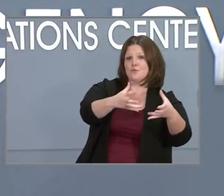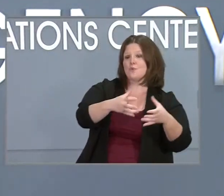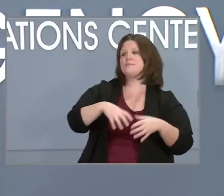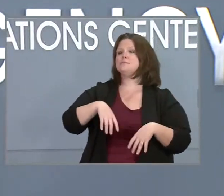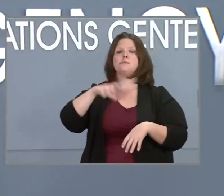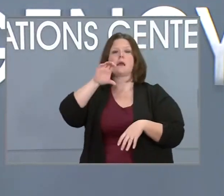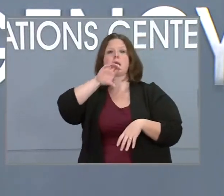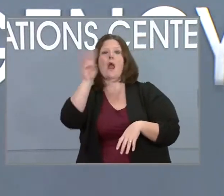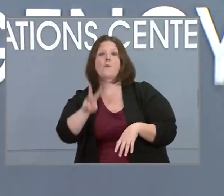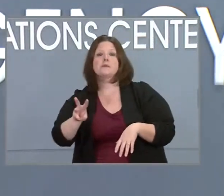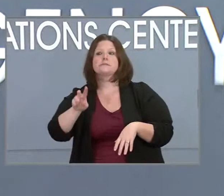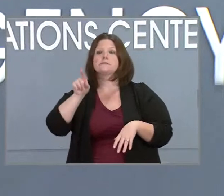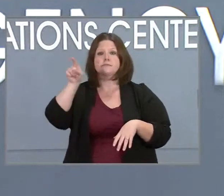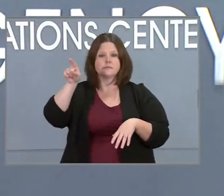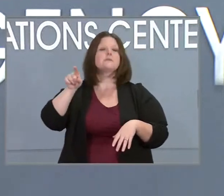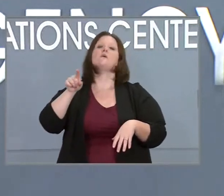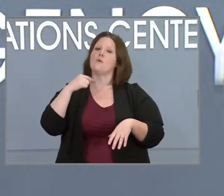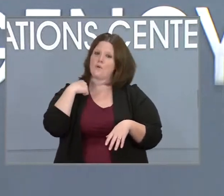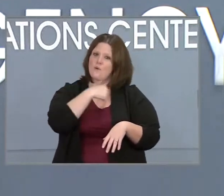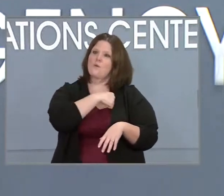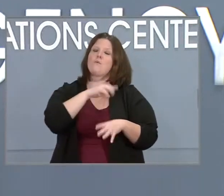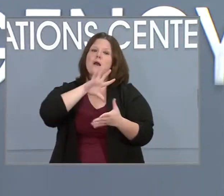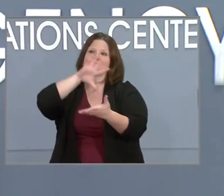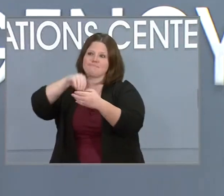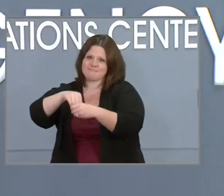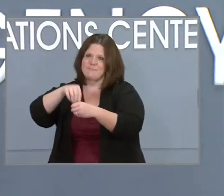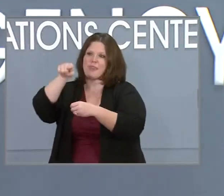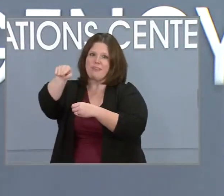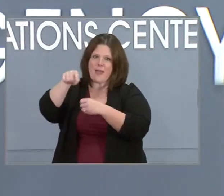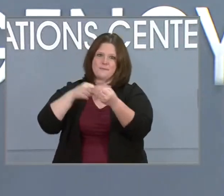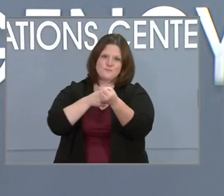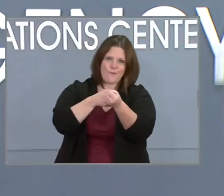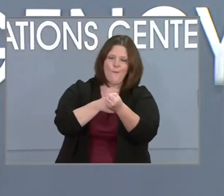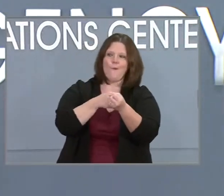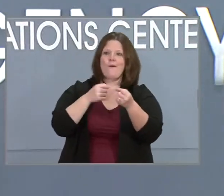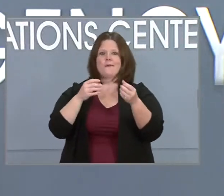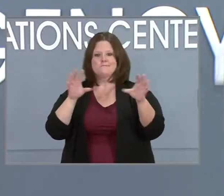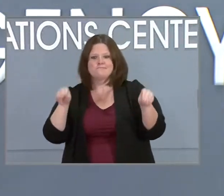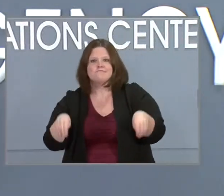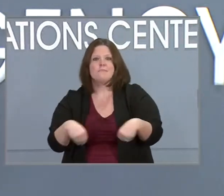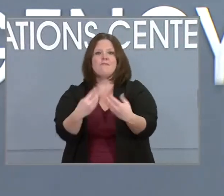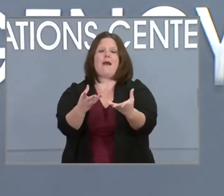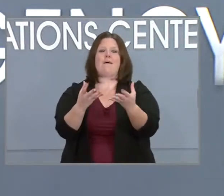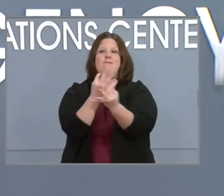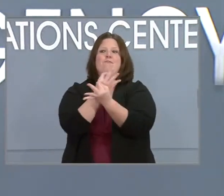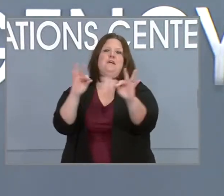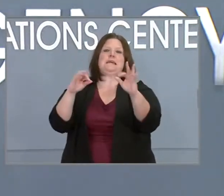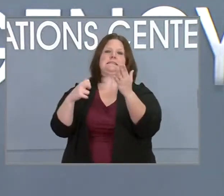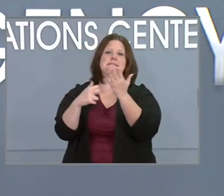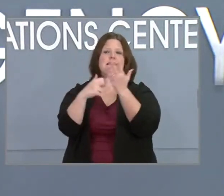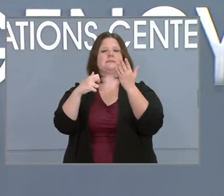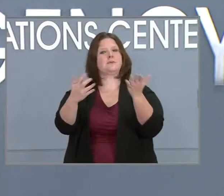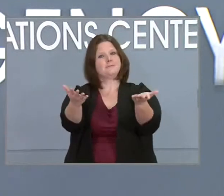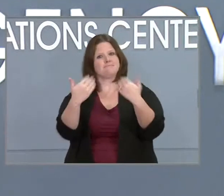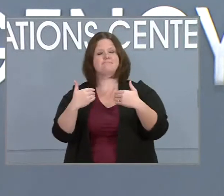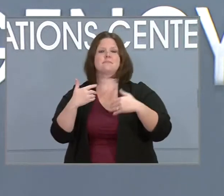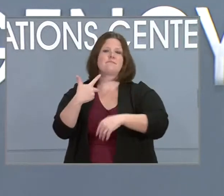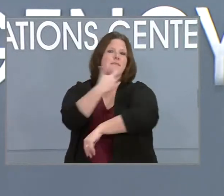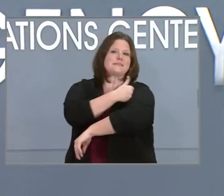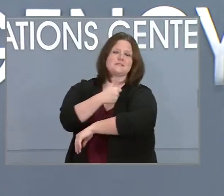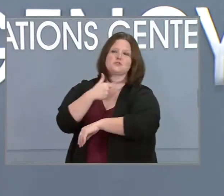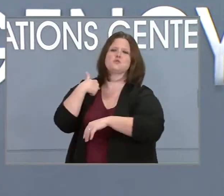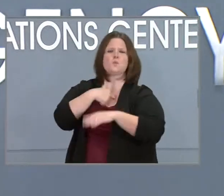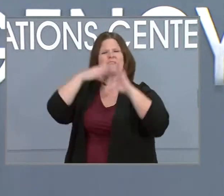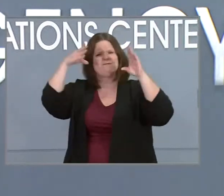reaching our young adults and our teenagers, because we want them to understand this for themselves, understand why getting